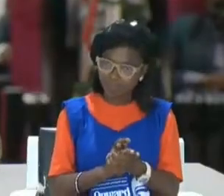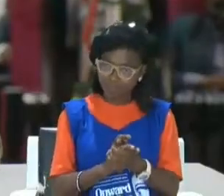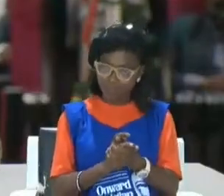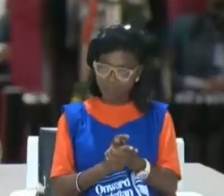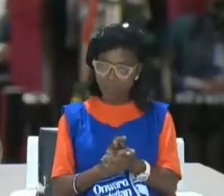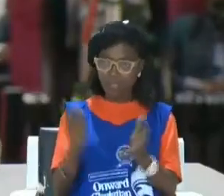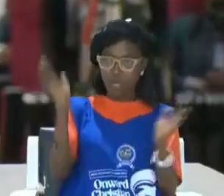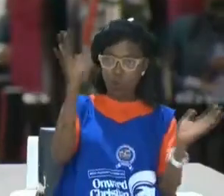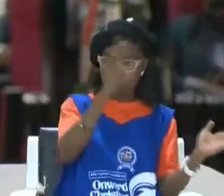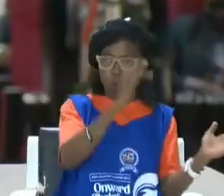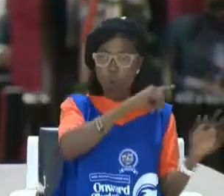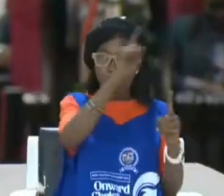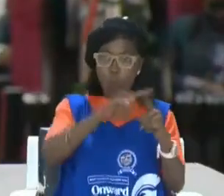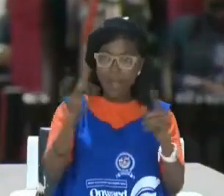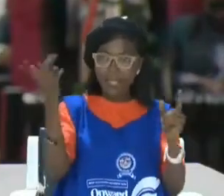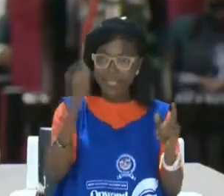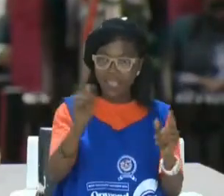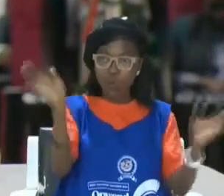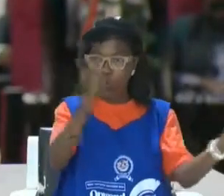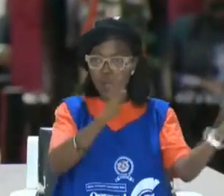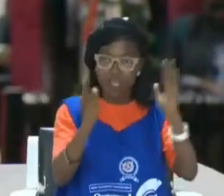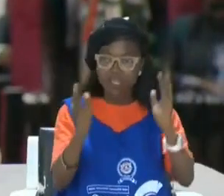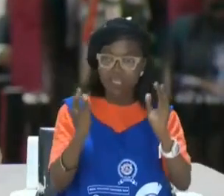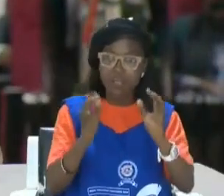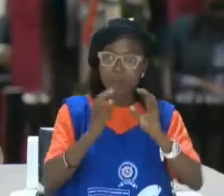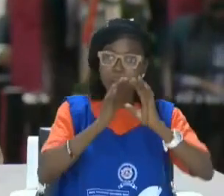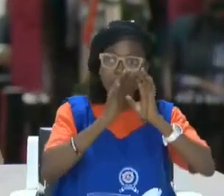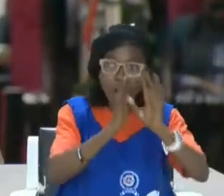When the wind blows,